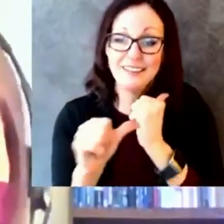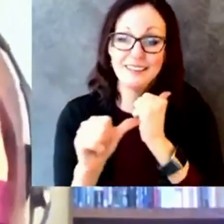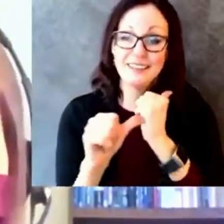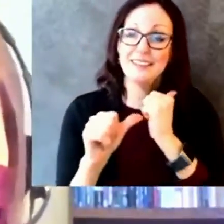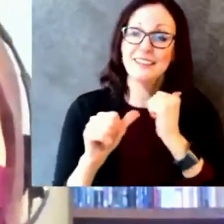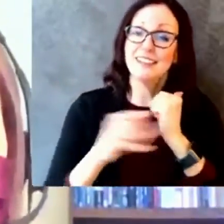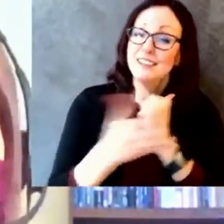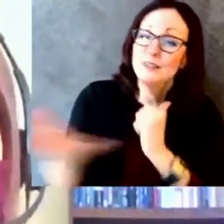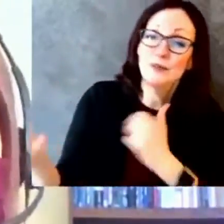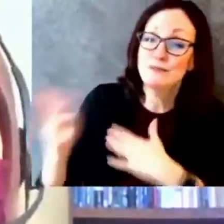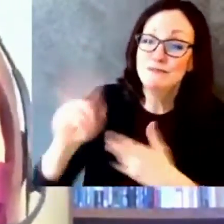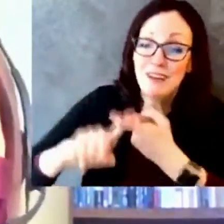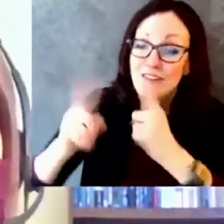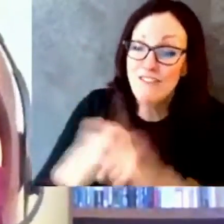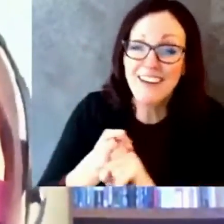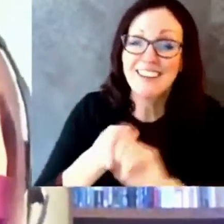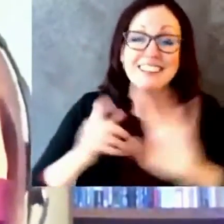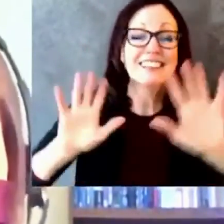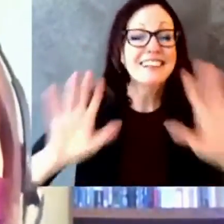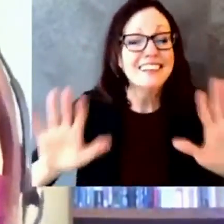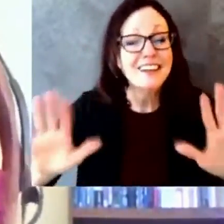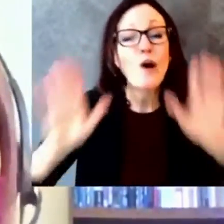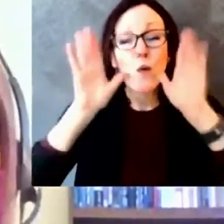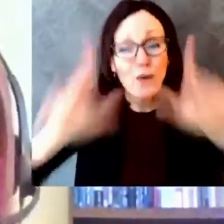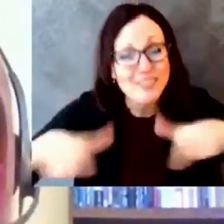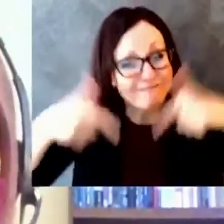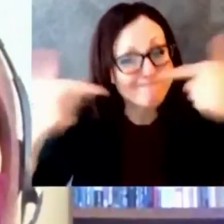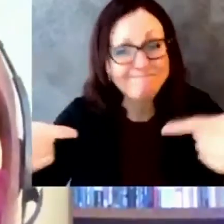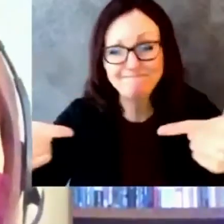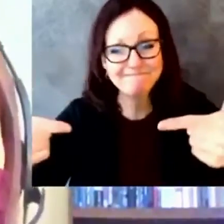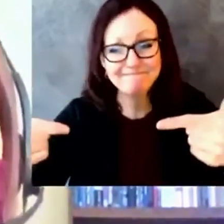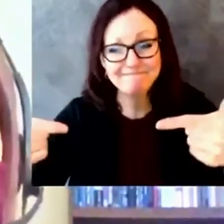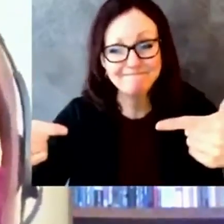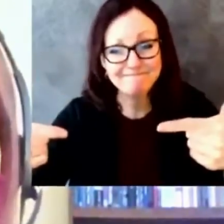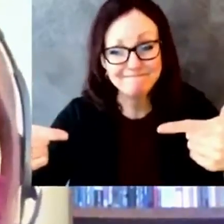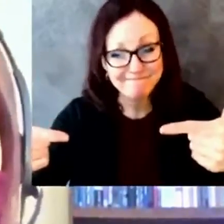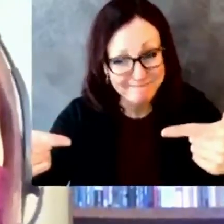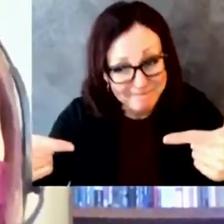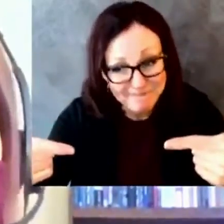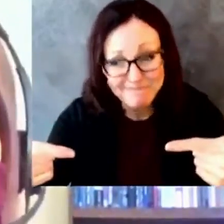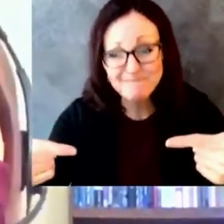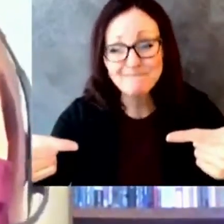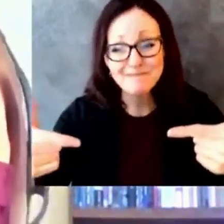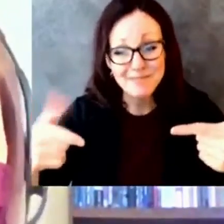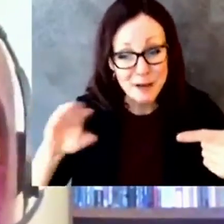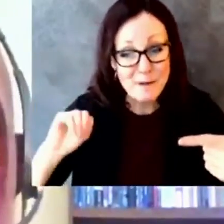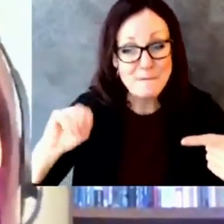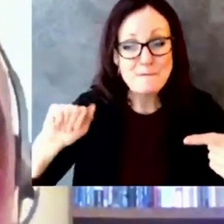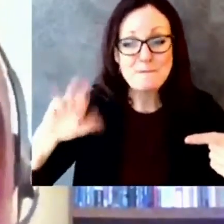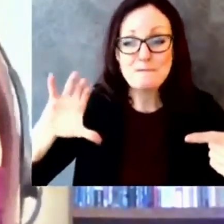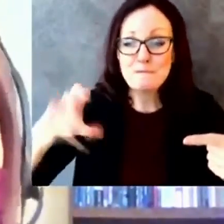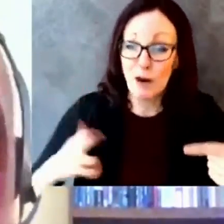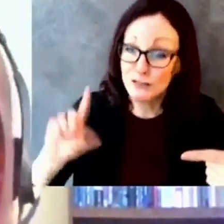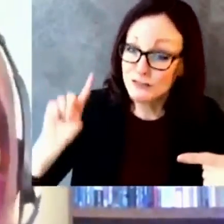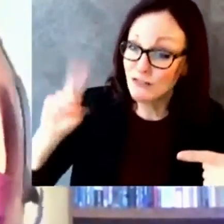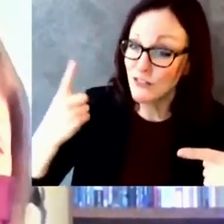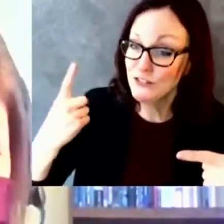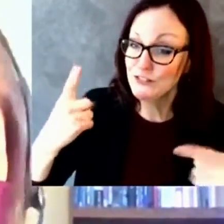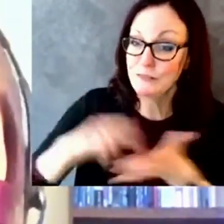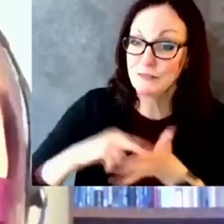cannot get every one of you a vaccine on March 1st, but you are all going to get a vaccine in the